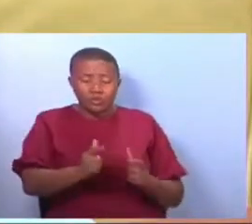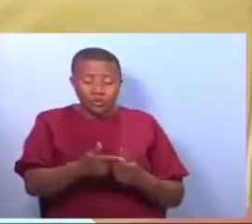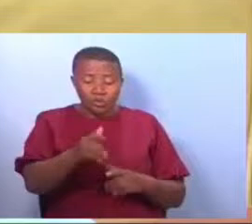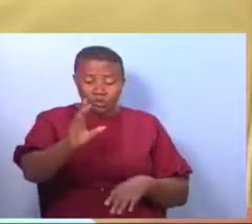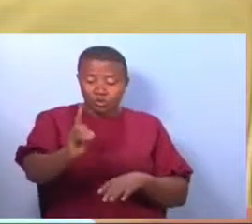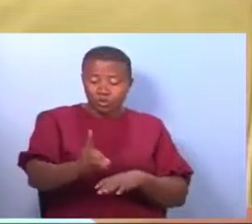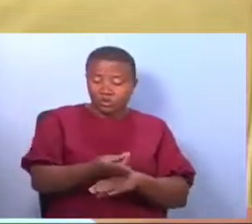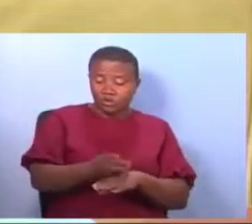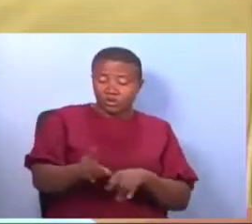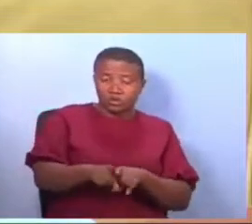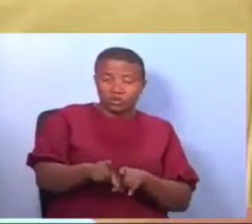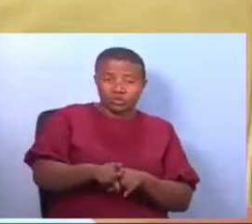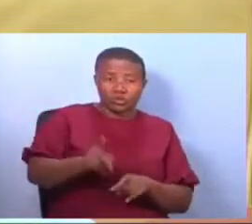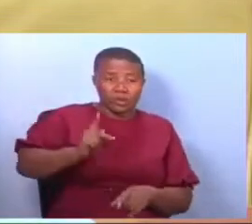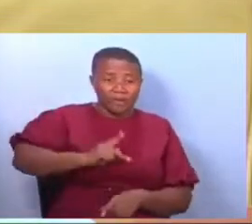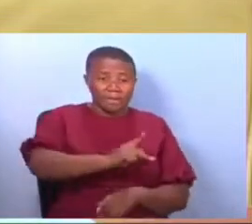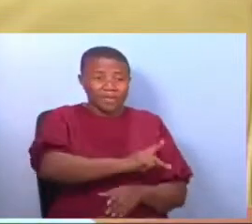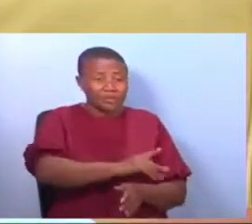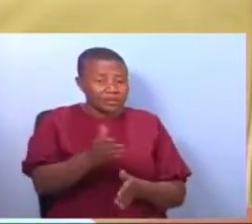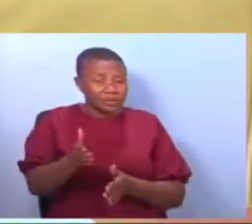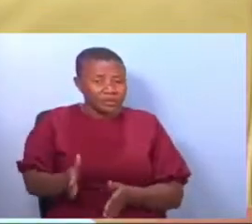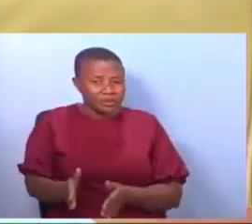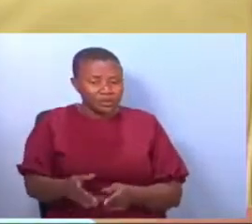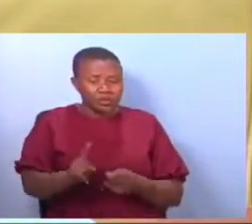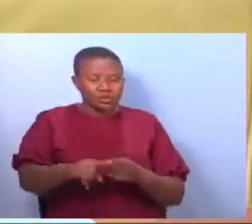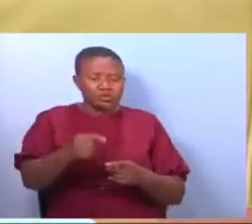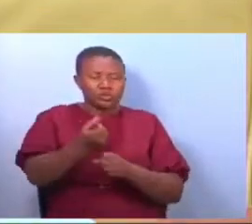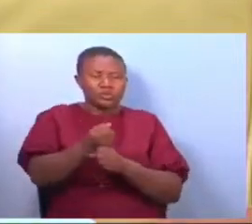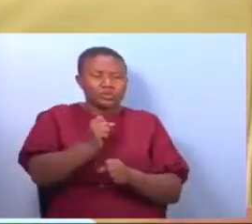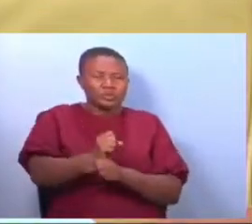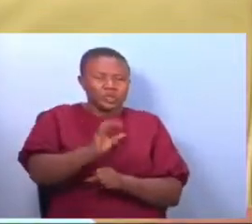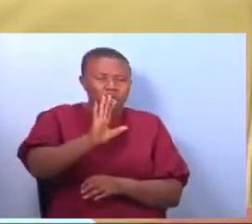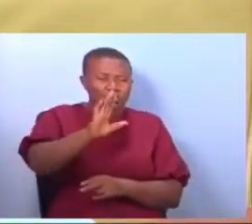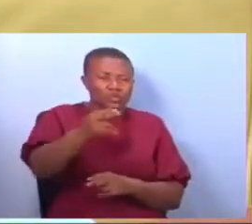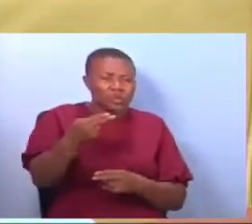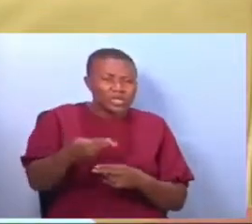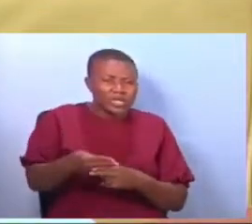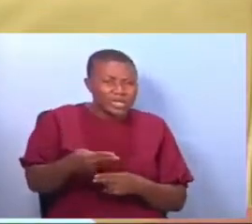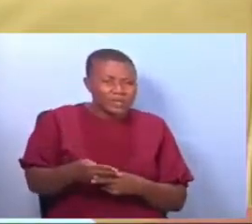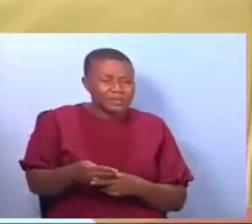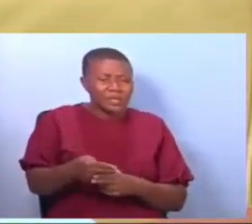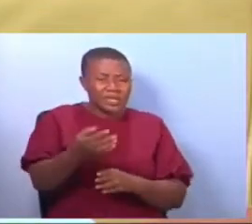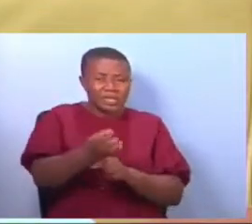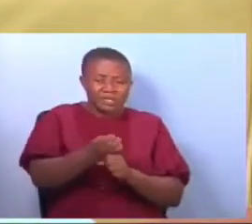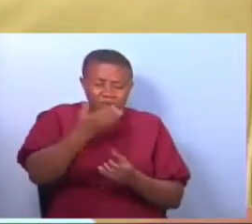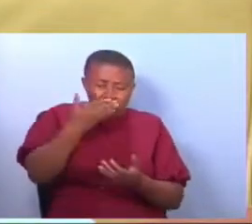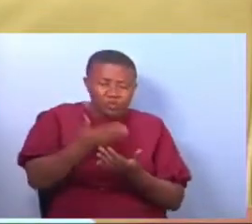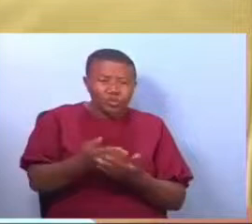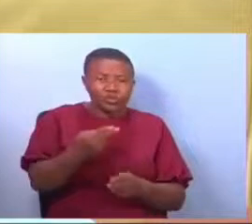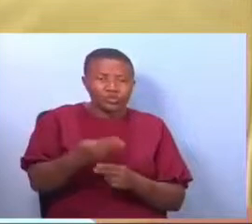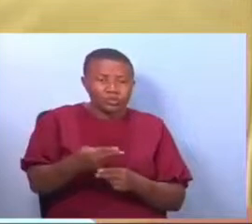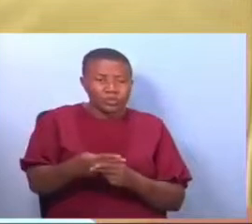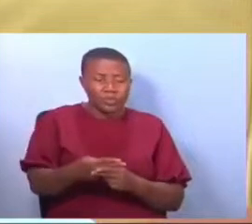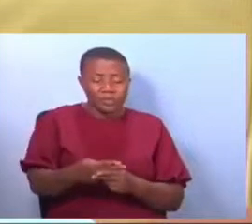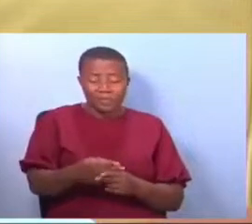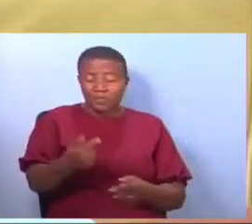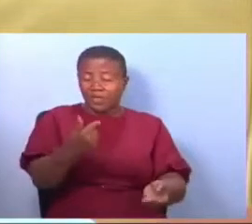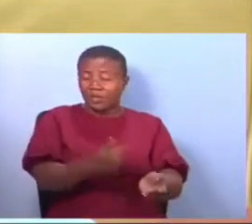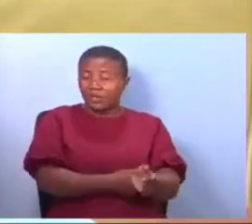parliamentarian is to make your name. Because Ghana is an